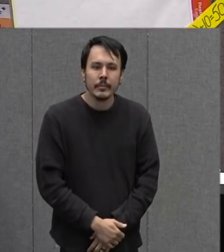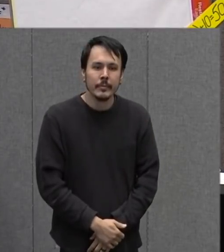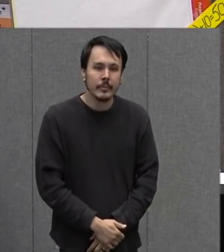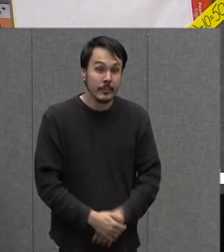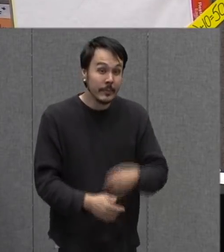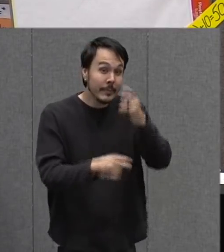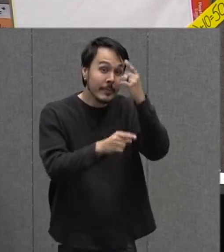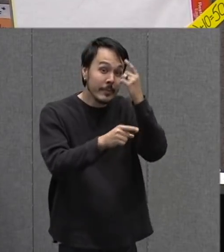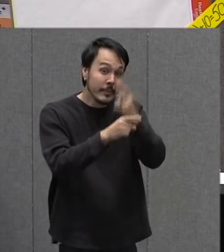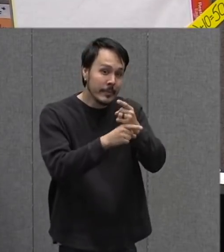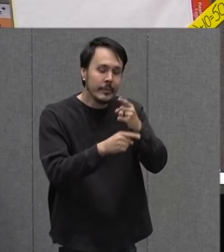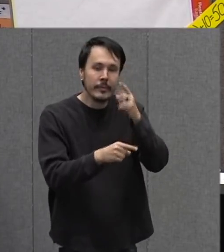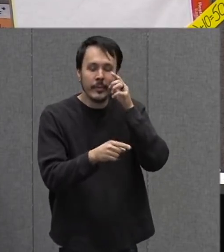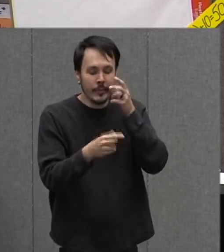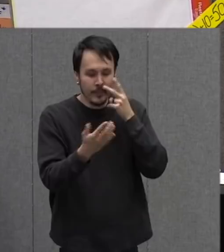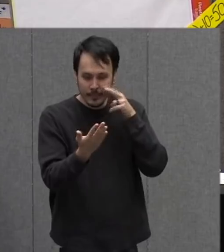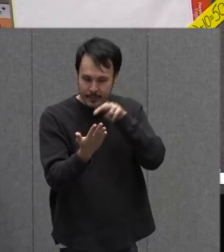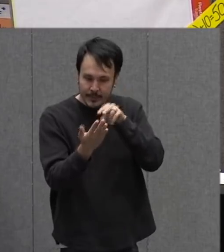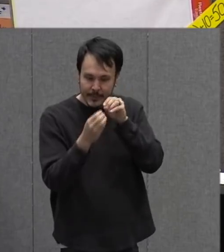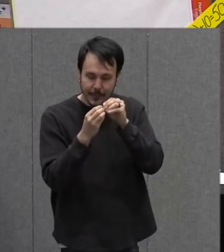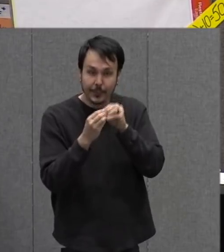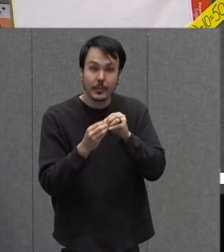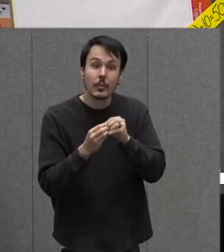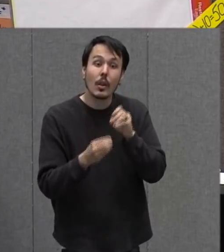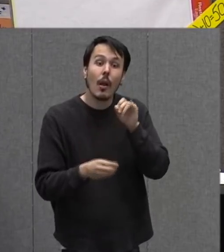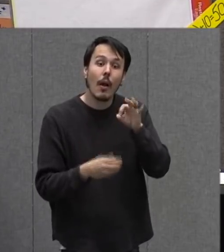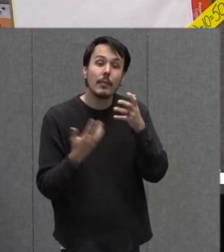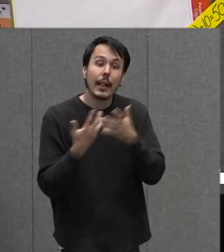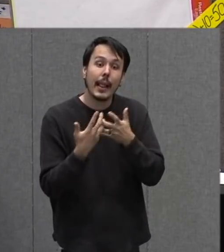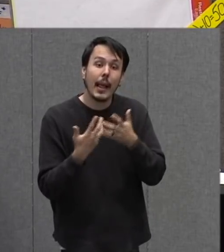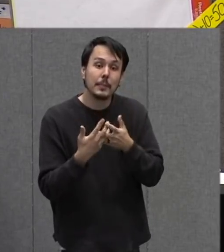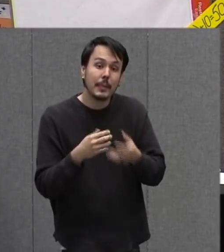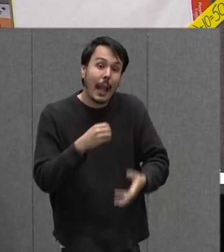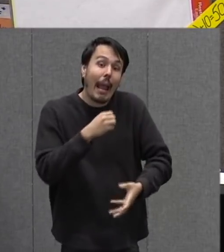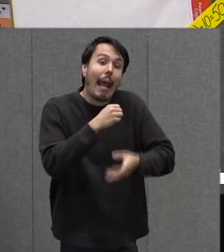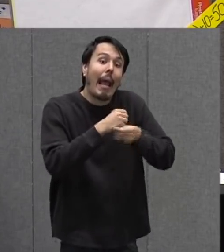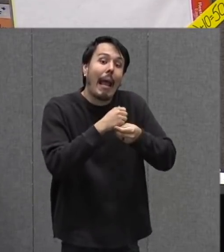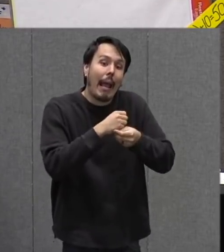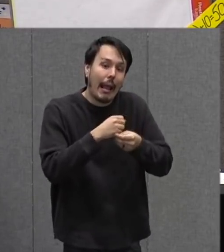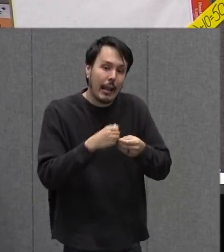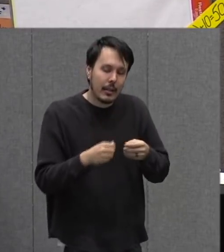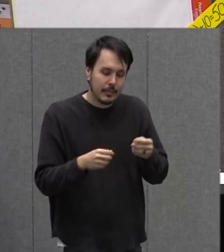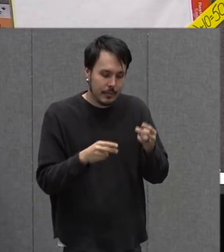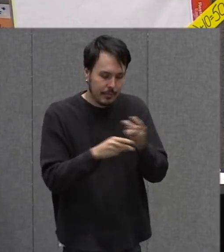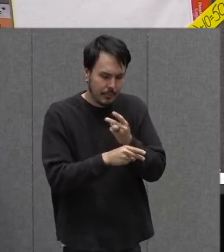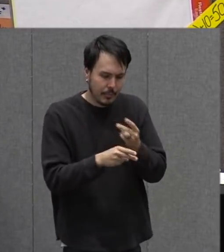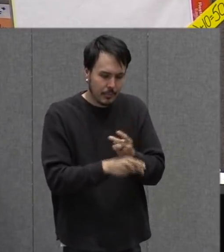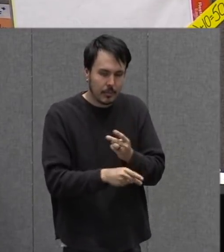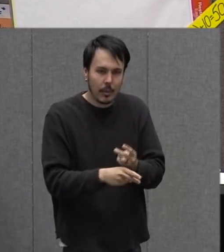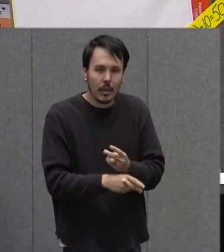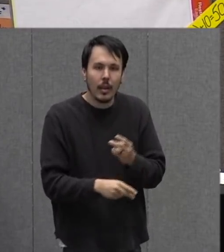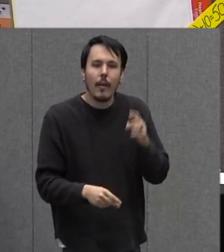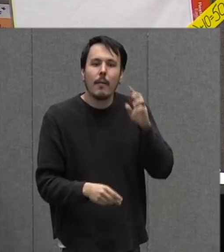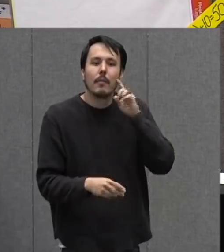Right? We took that and we took the number of classmates and added it the number of times we want to get our